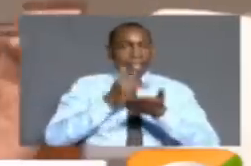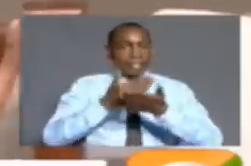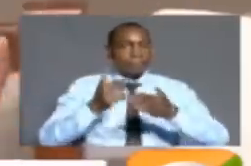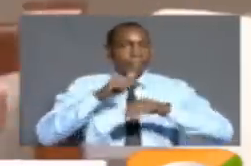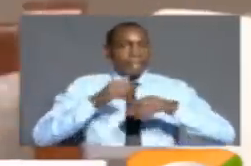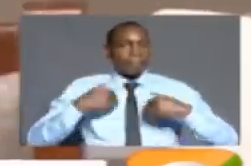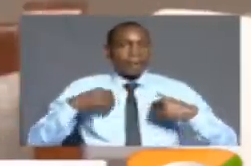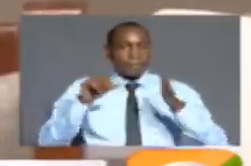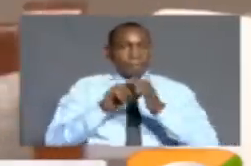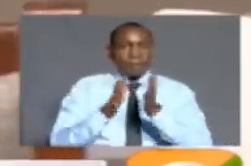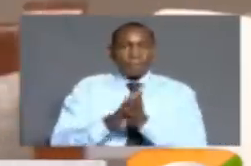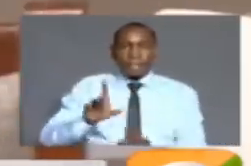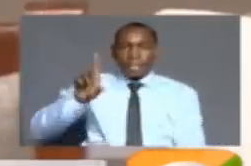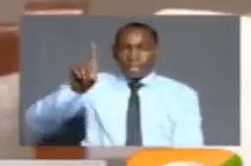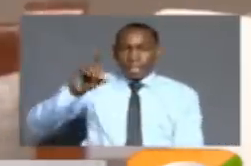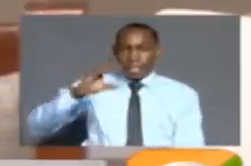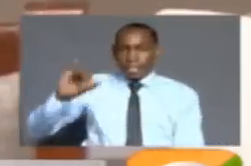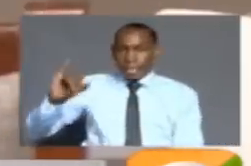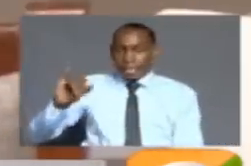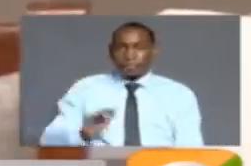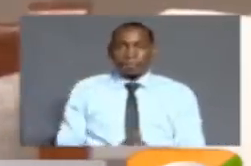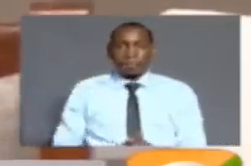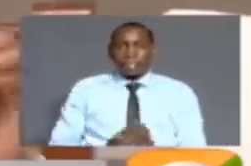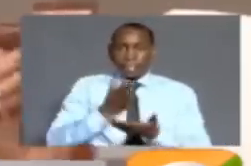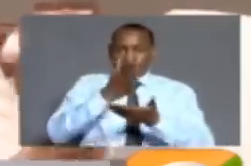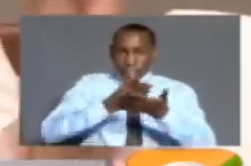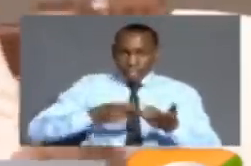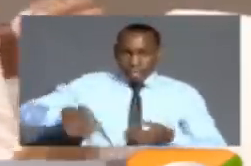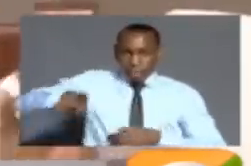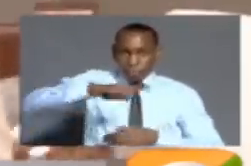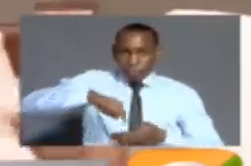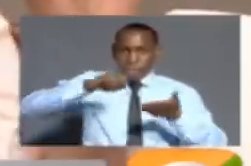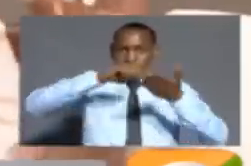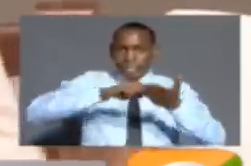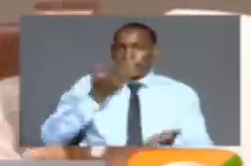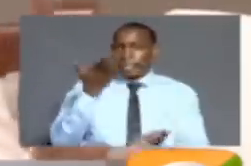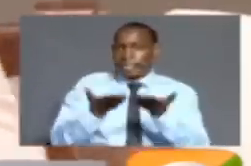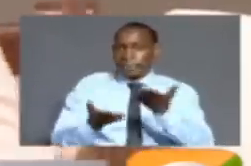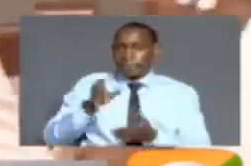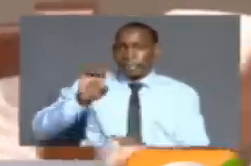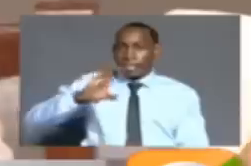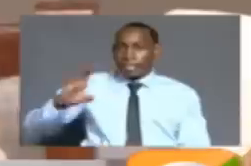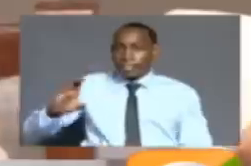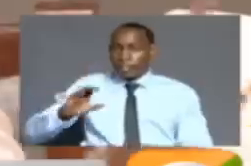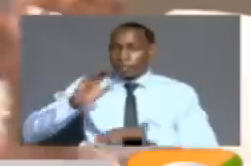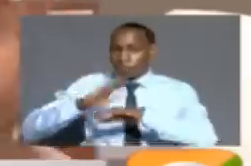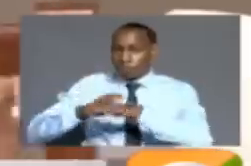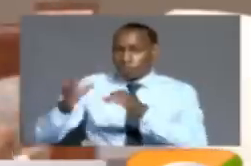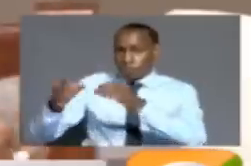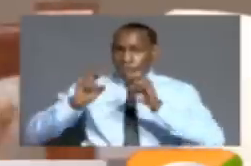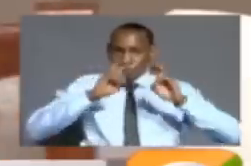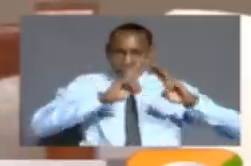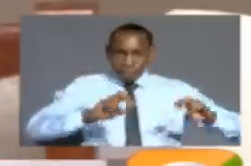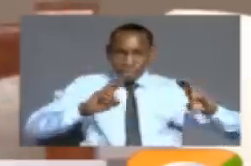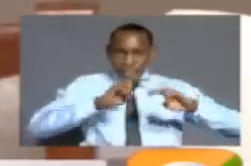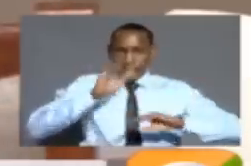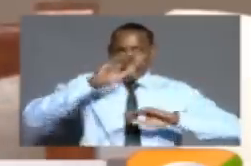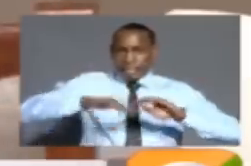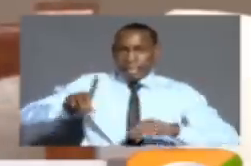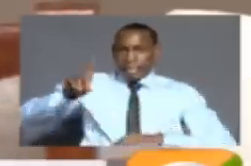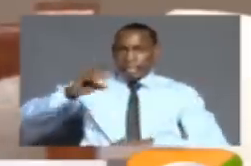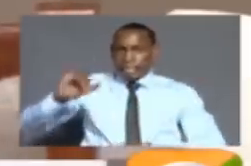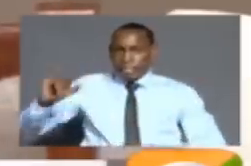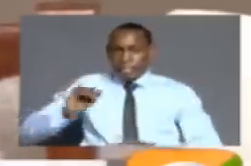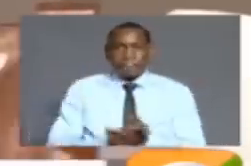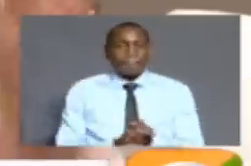a problem with the DCI. Some of us insist that maybe the ESCC is the better person to investigate than DCI. And this is back